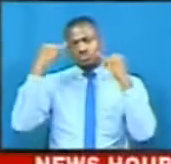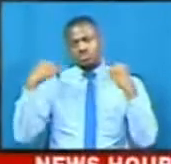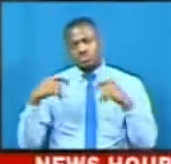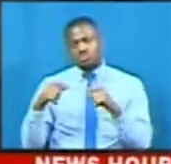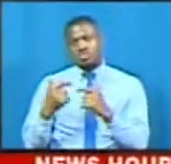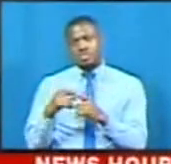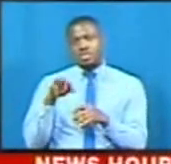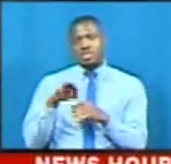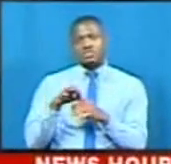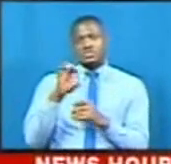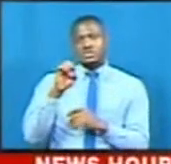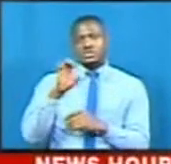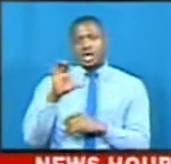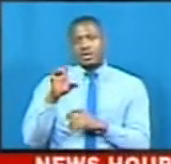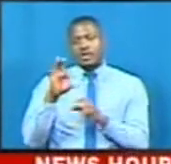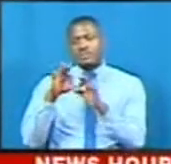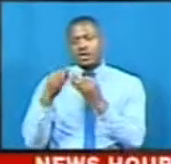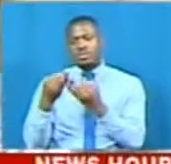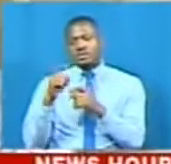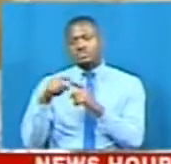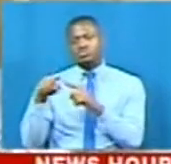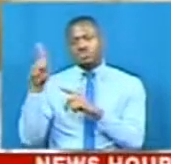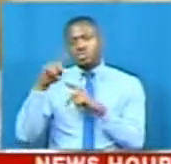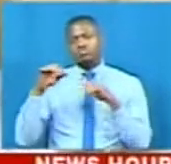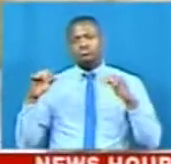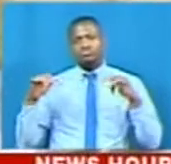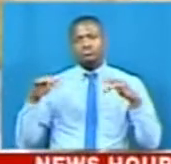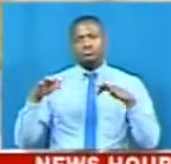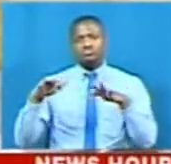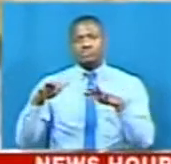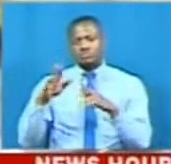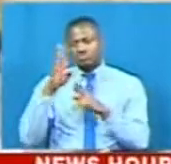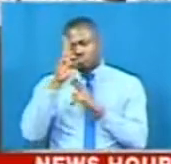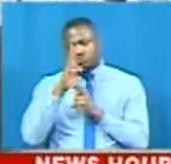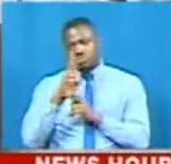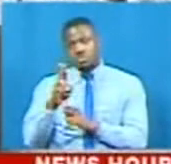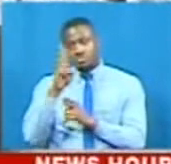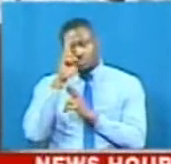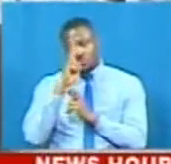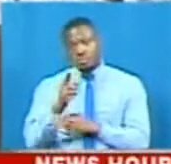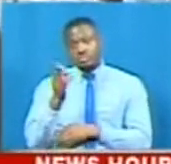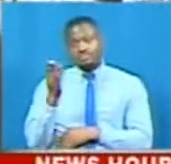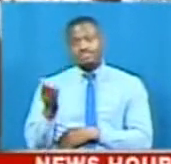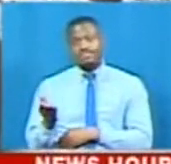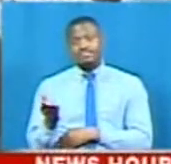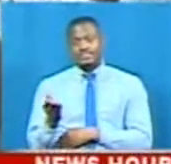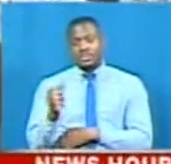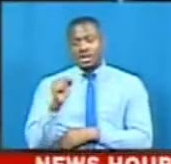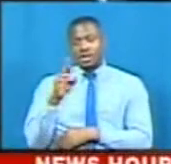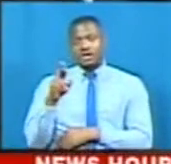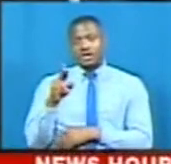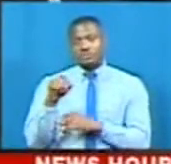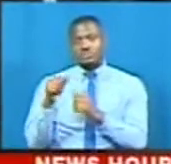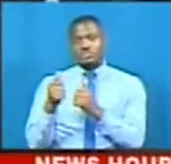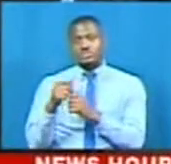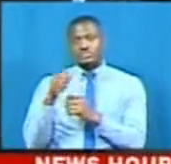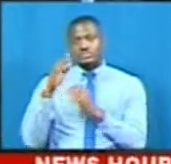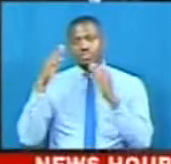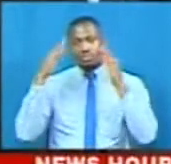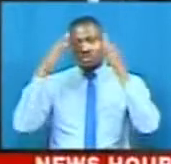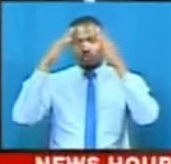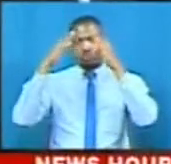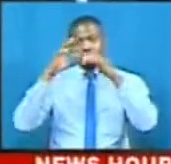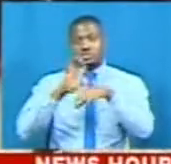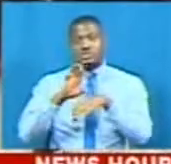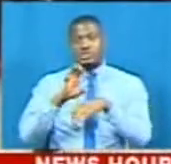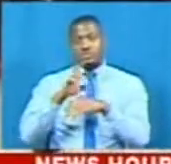Judicial Service, Electoral Commission, family and acquaintances paid glowing tributes to him. The Accra Diocesan Bishop